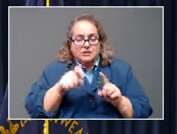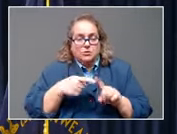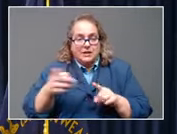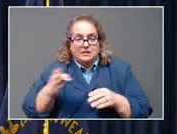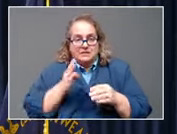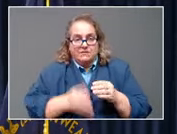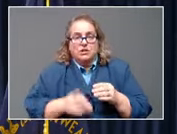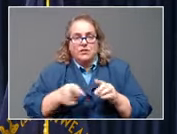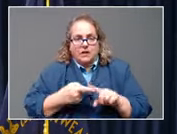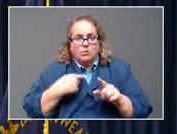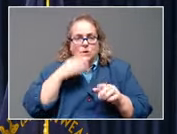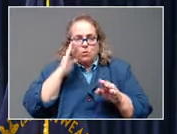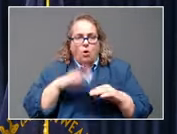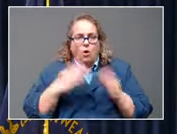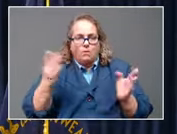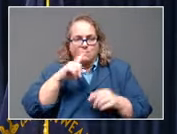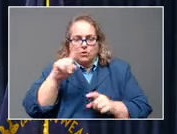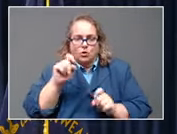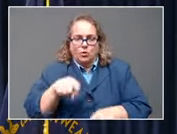up for questions.